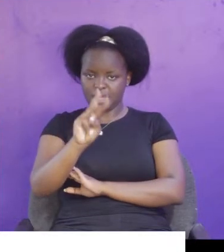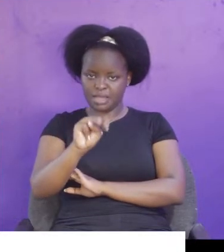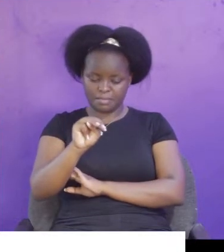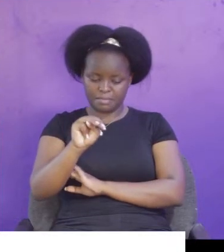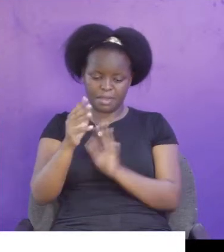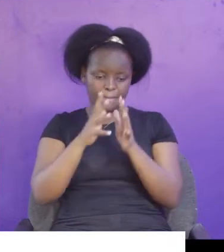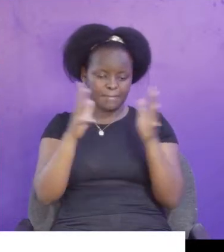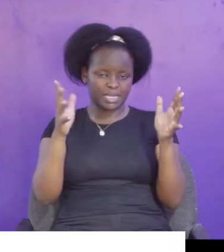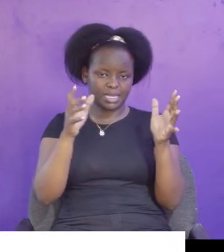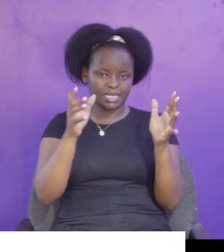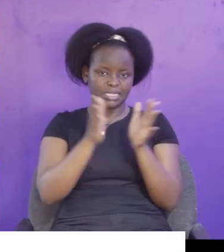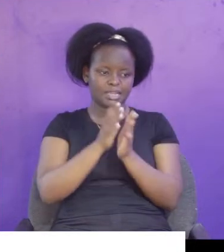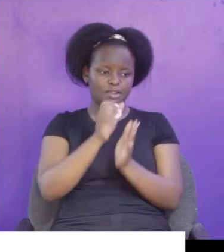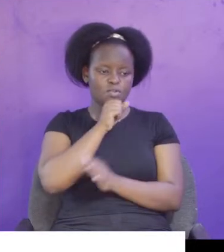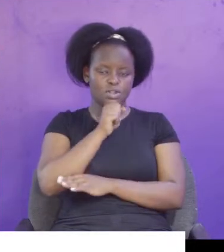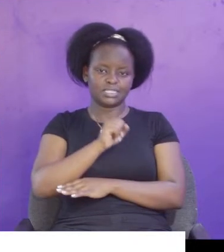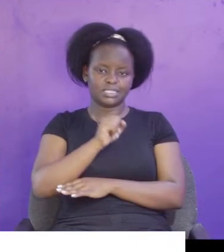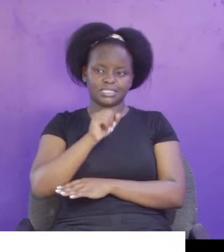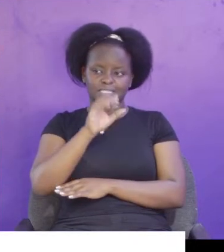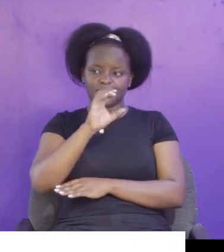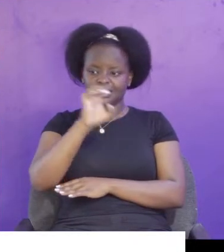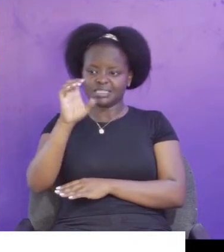in East and Central Africa.